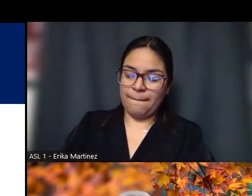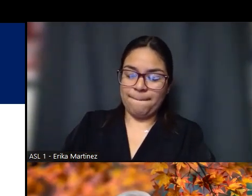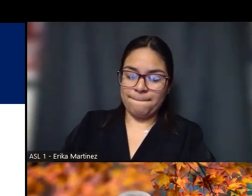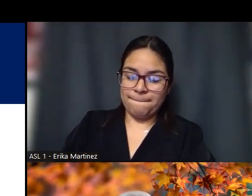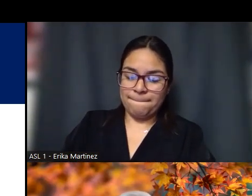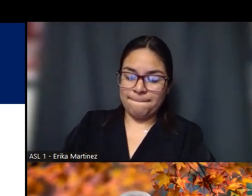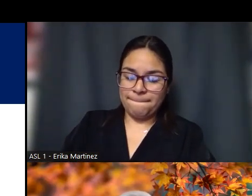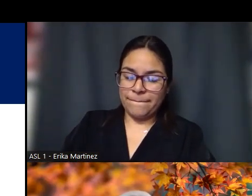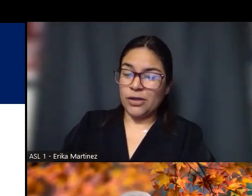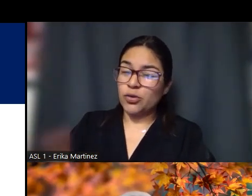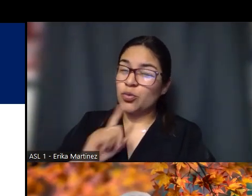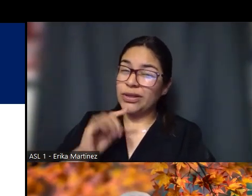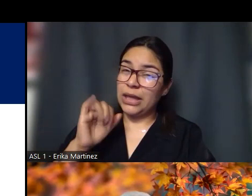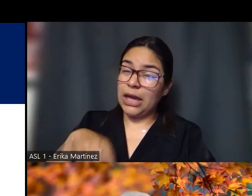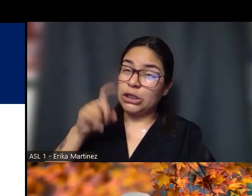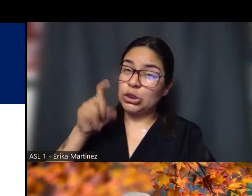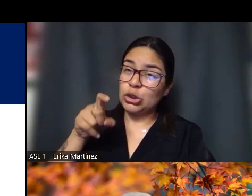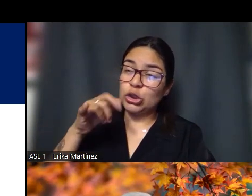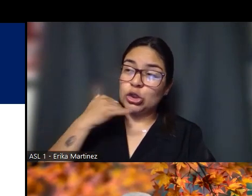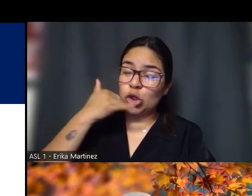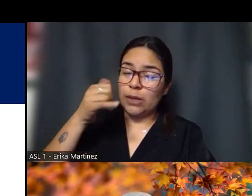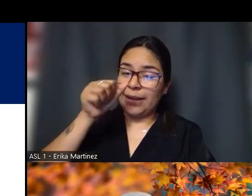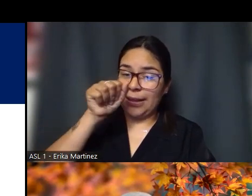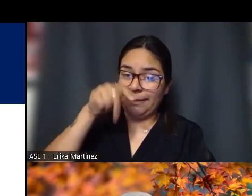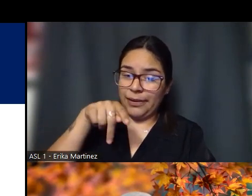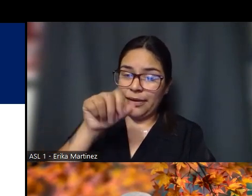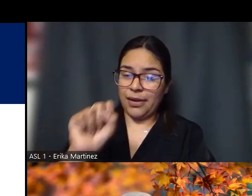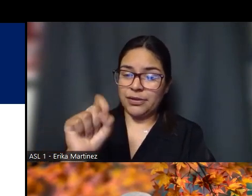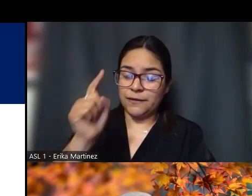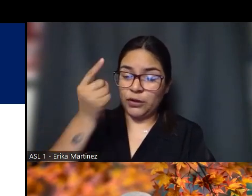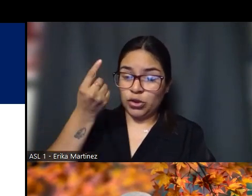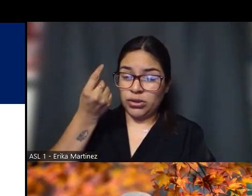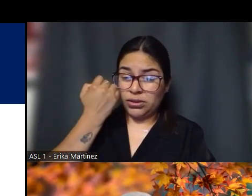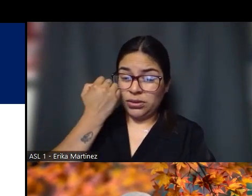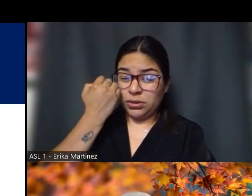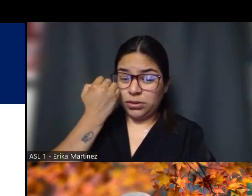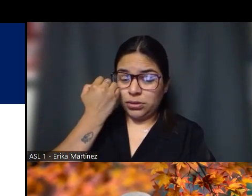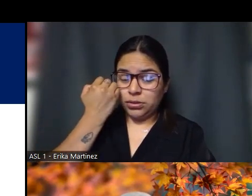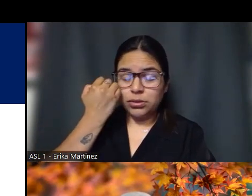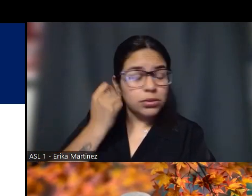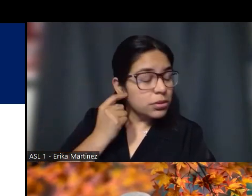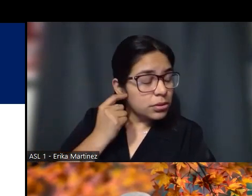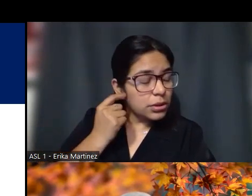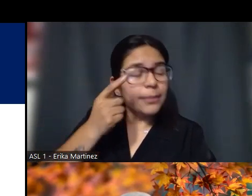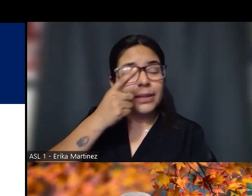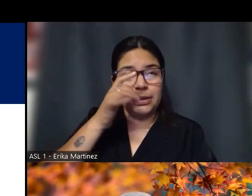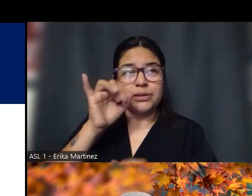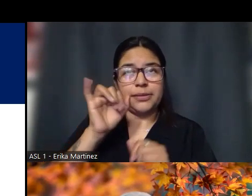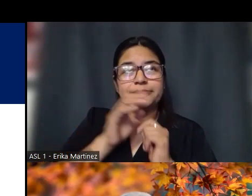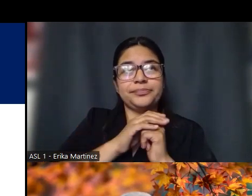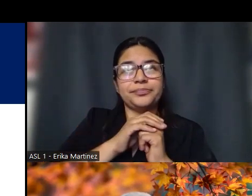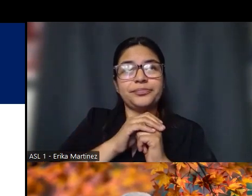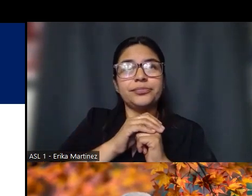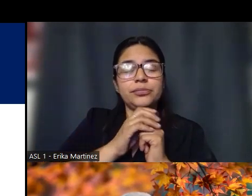Okay, so I should always report to APS in these situations, is what you're saying? Because